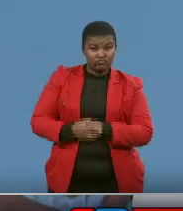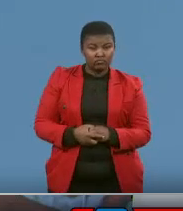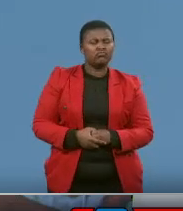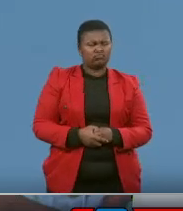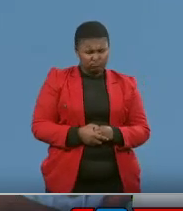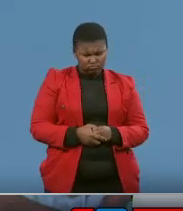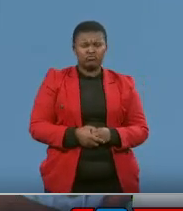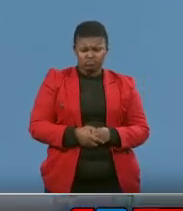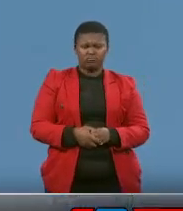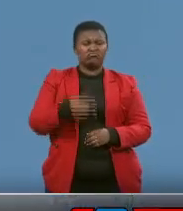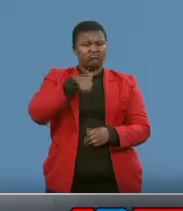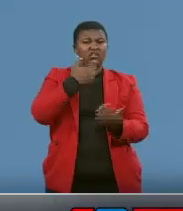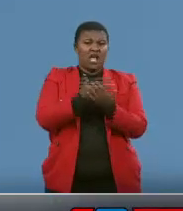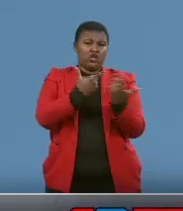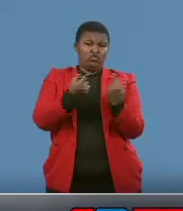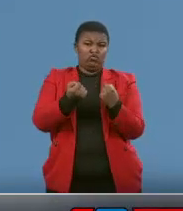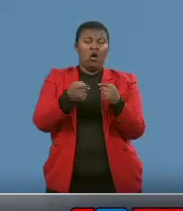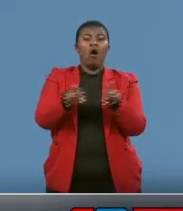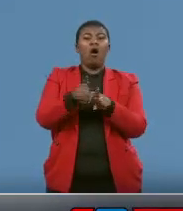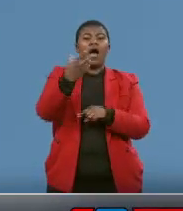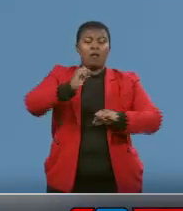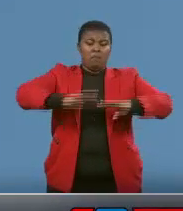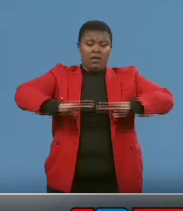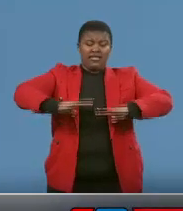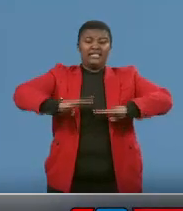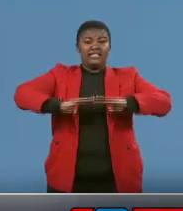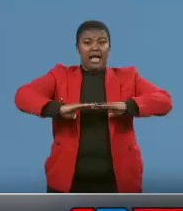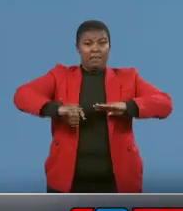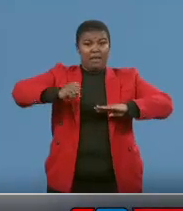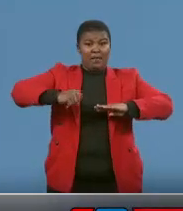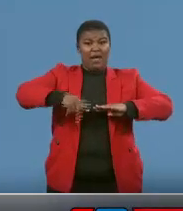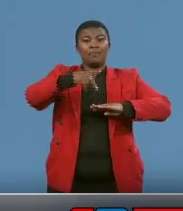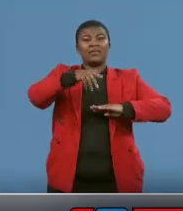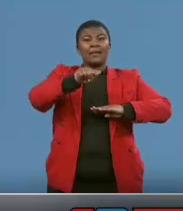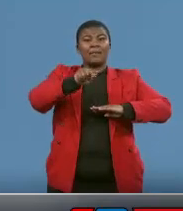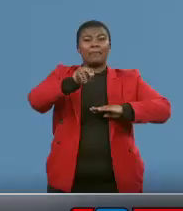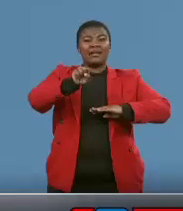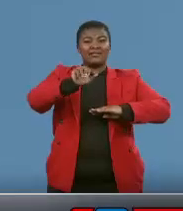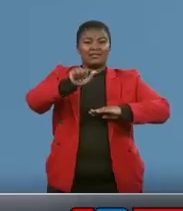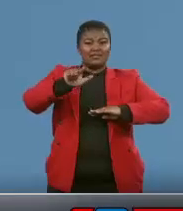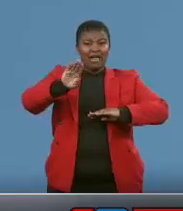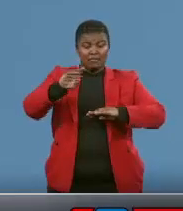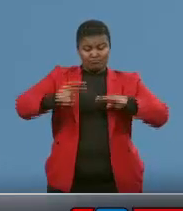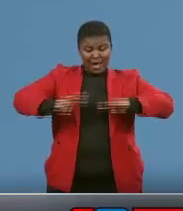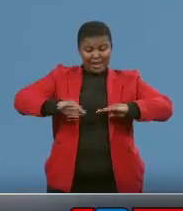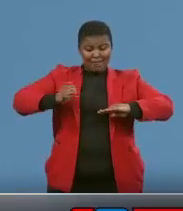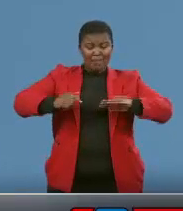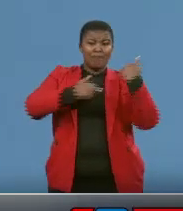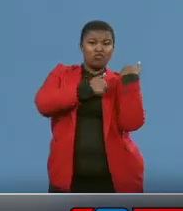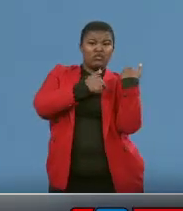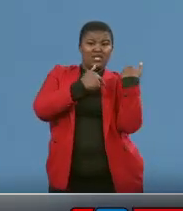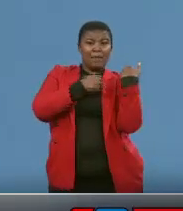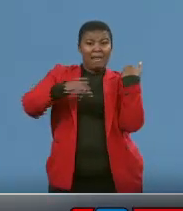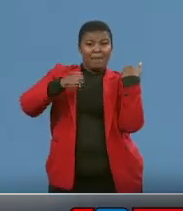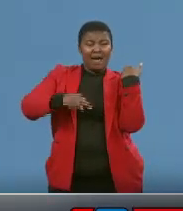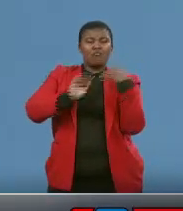do that. I mean, we also have Pan South African Language Board, which protects and promotes all languages. And I happen to sit on the sign